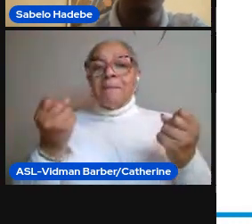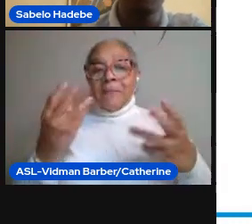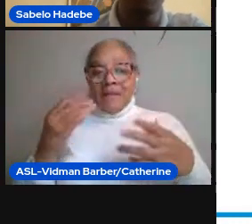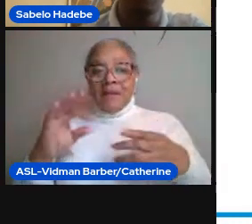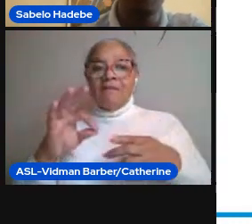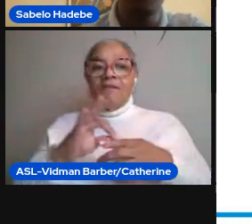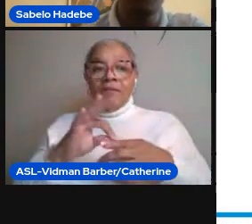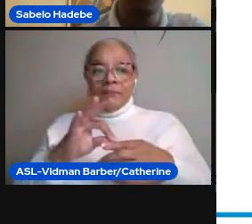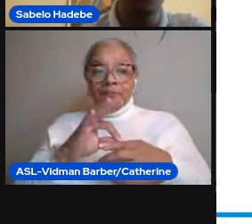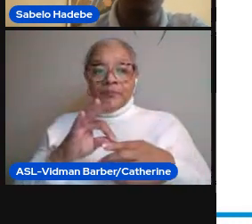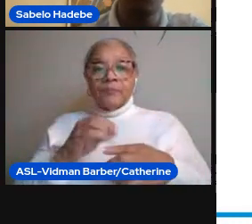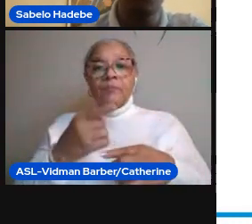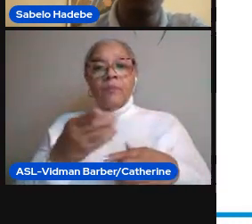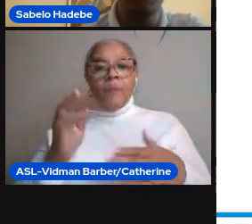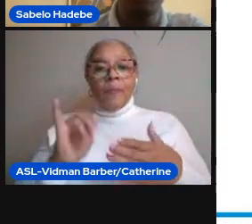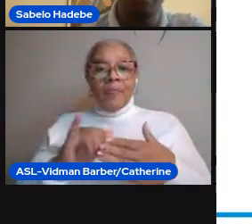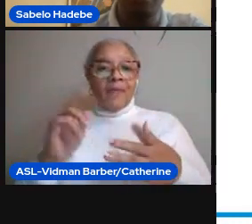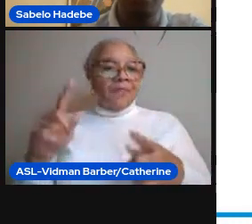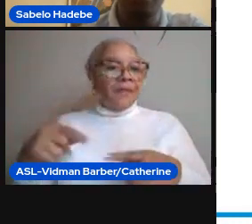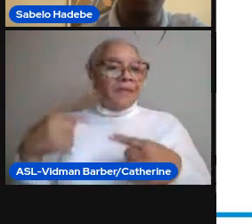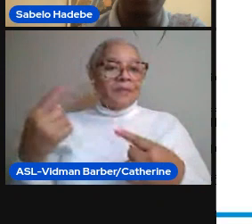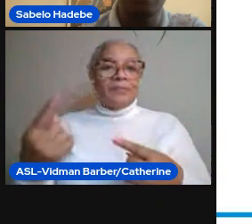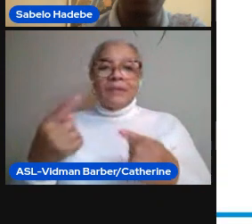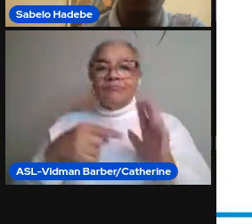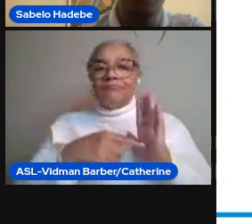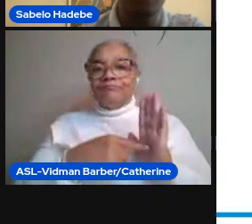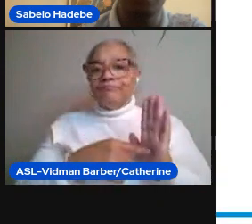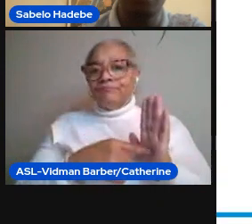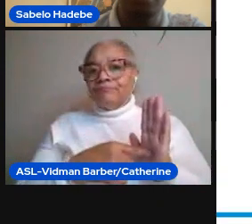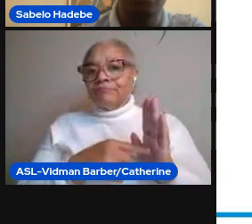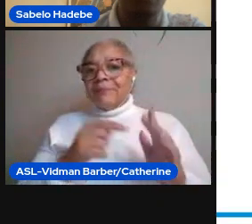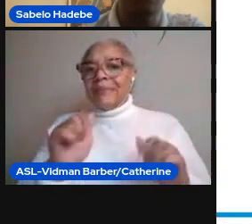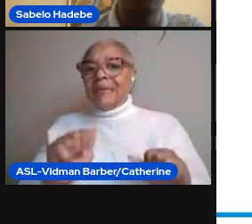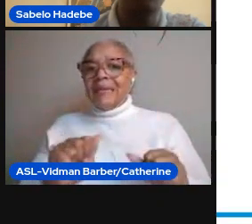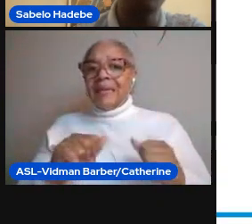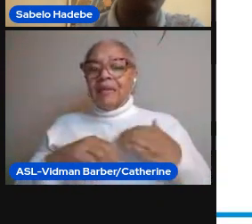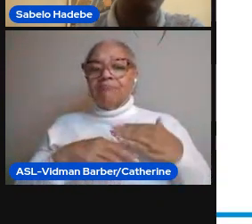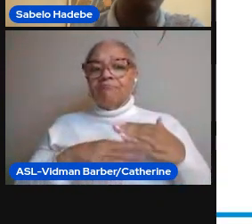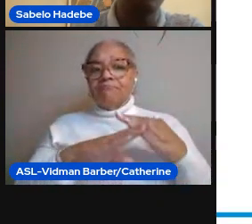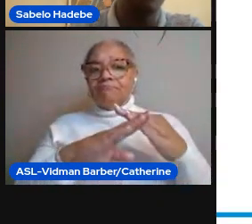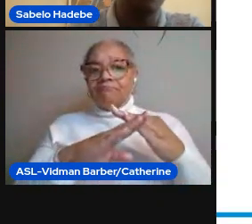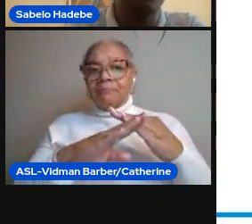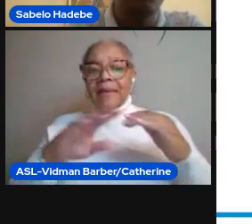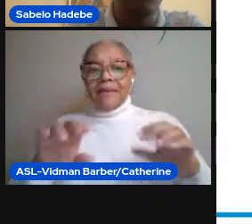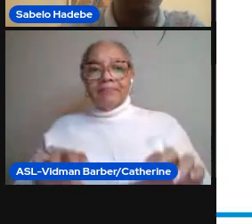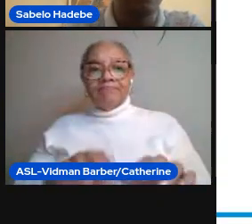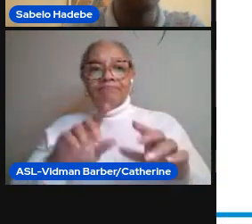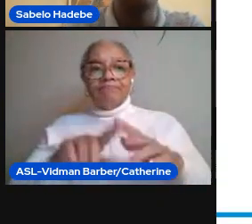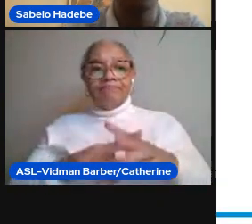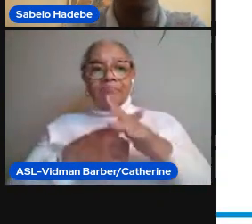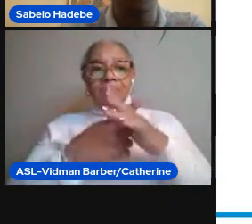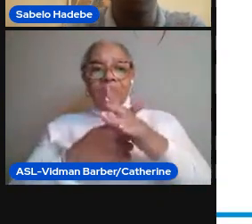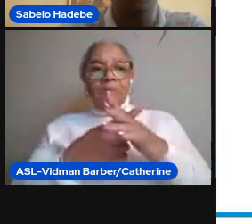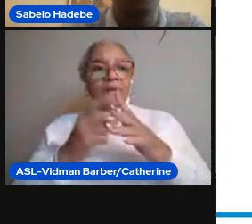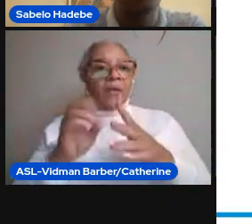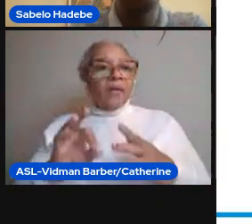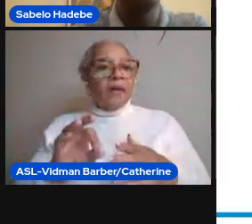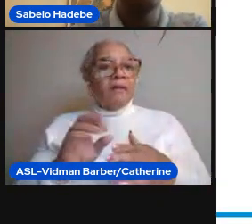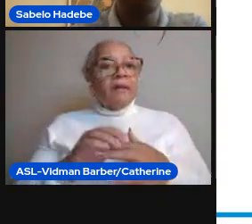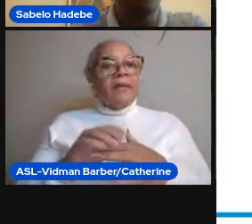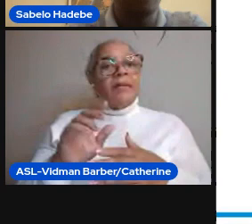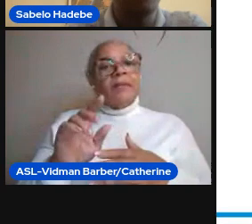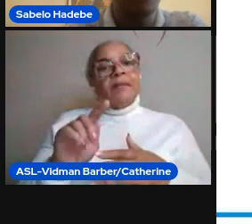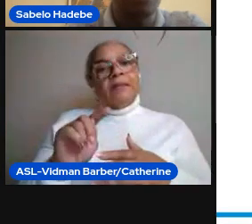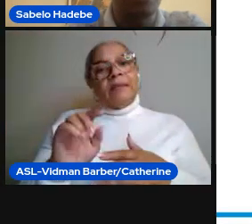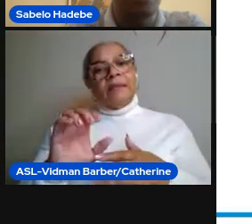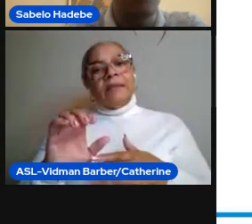One of the things that has been shown is that it can inhibit activation of CD8 T cells, for example.